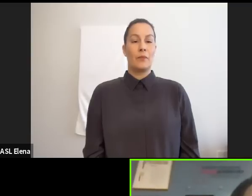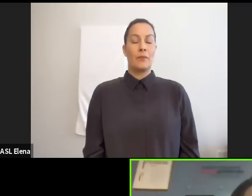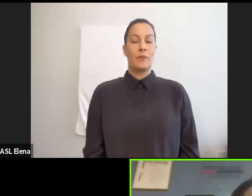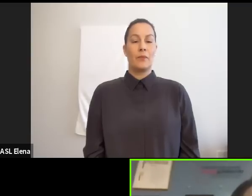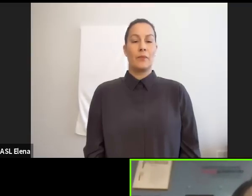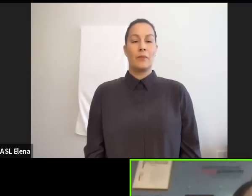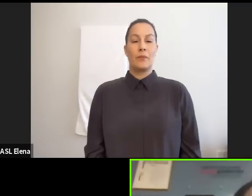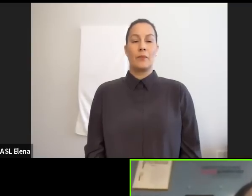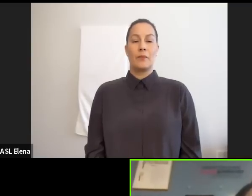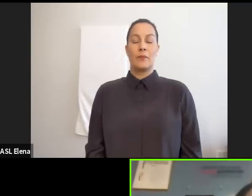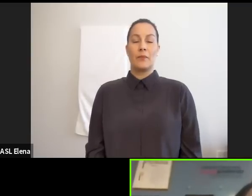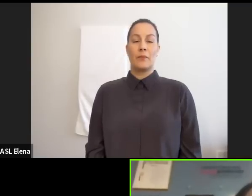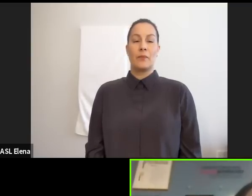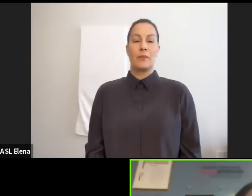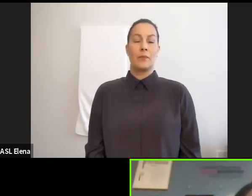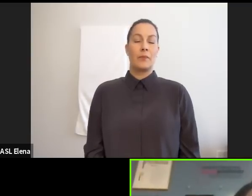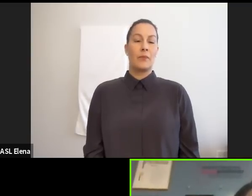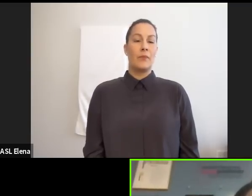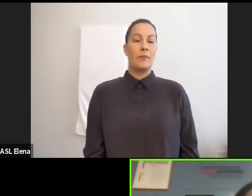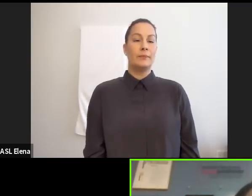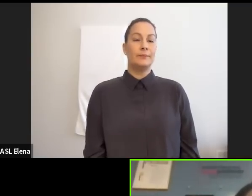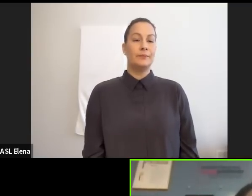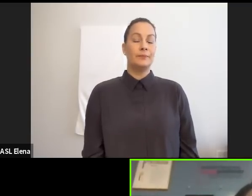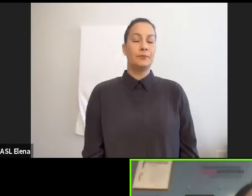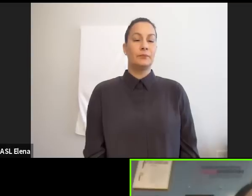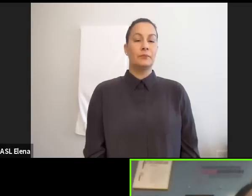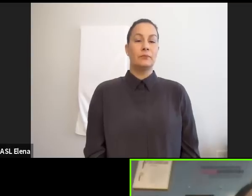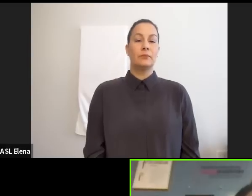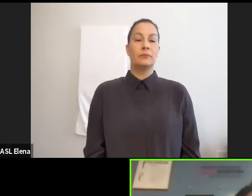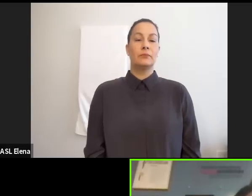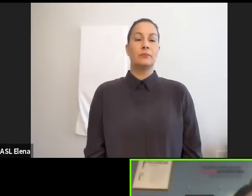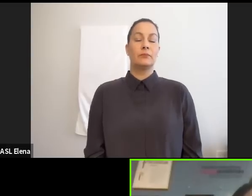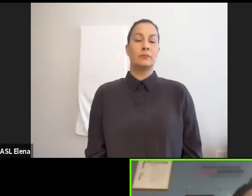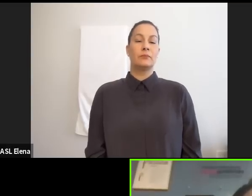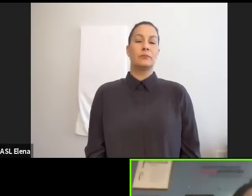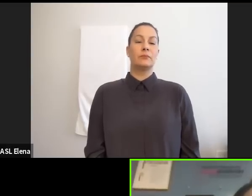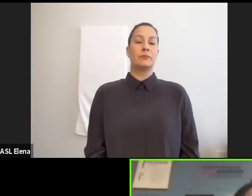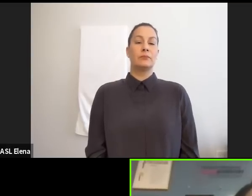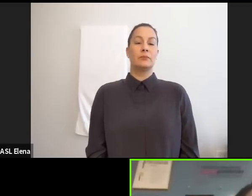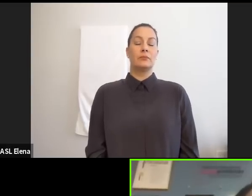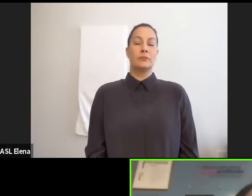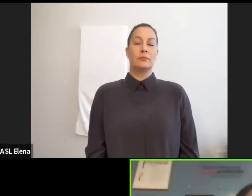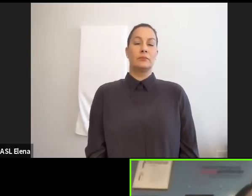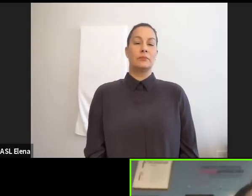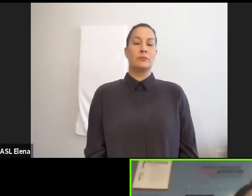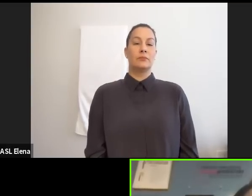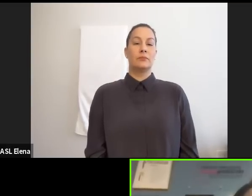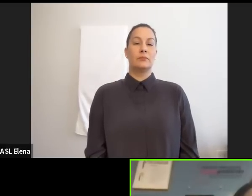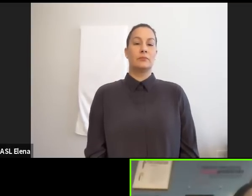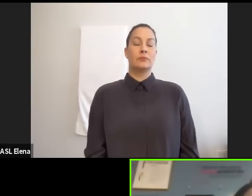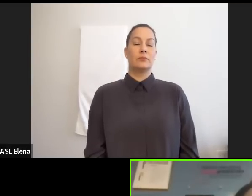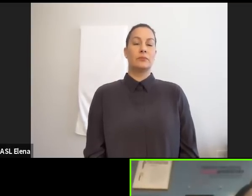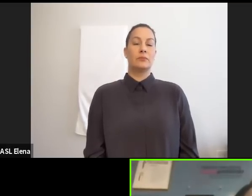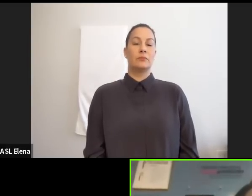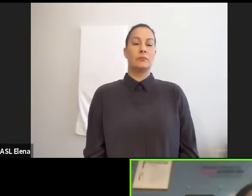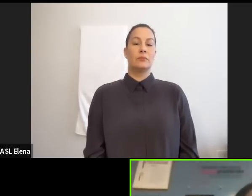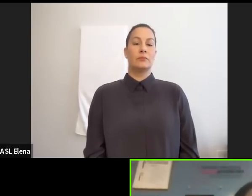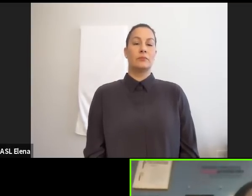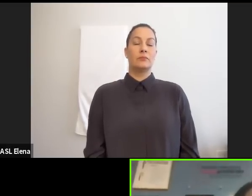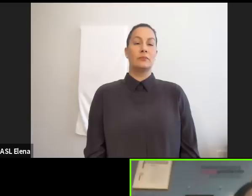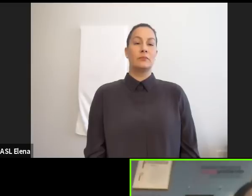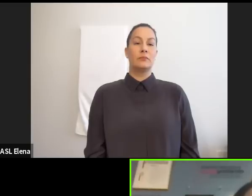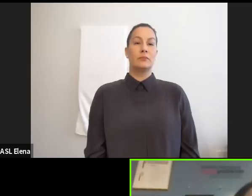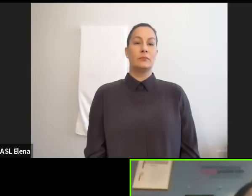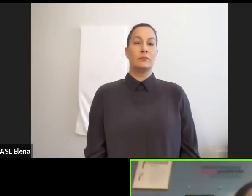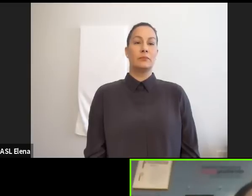trabajadora sexual. Nueva York tiene una deuda y esa deuda se la estamos poniendo en la mesa en estos momentos de crisis y después de